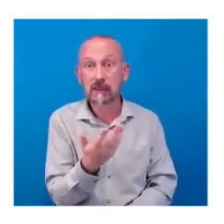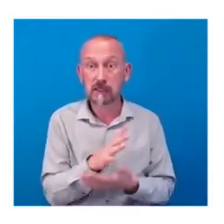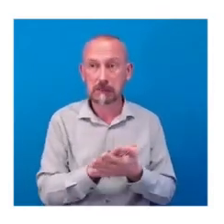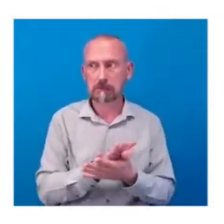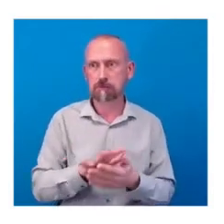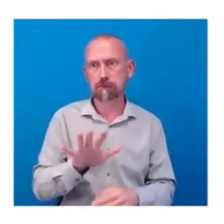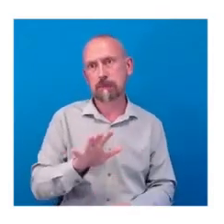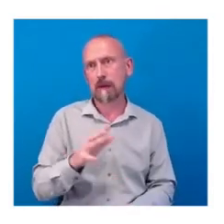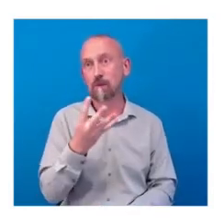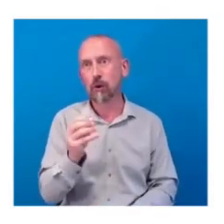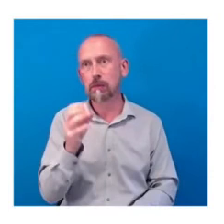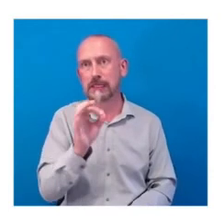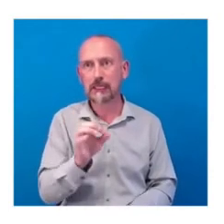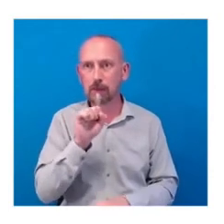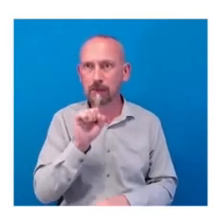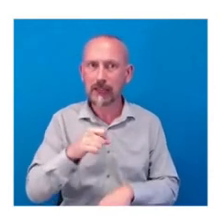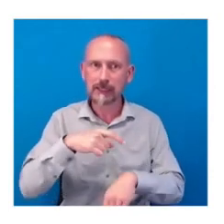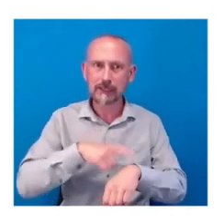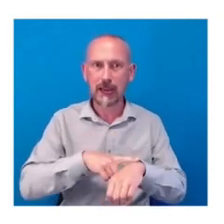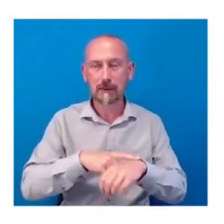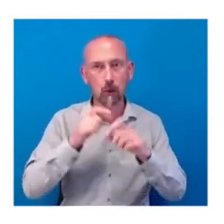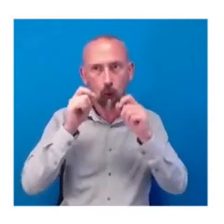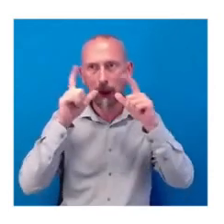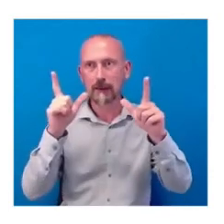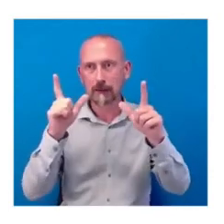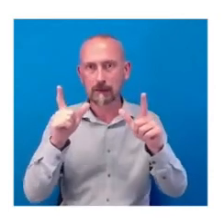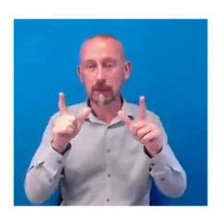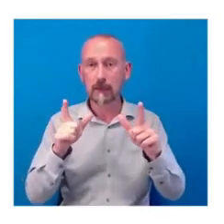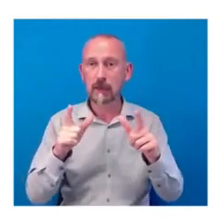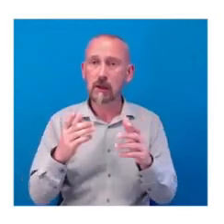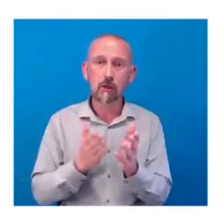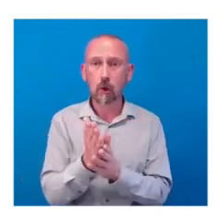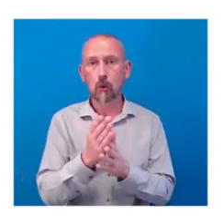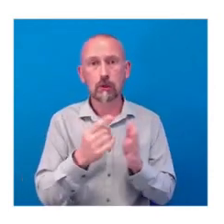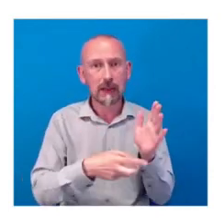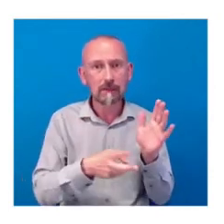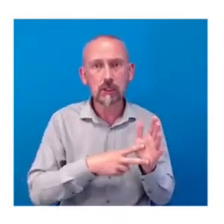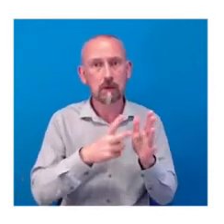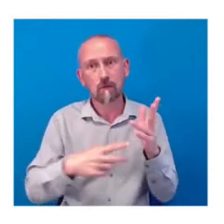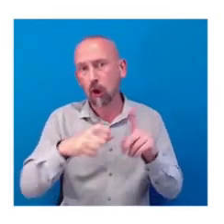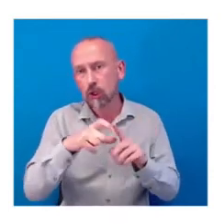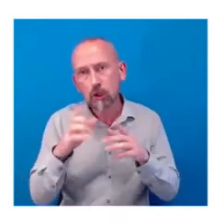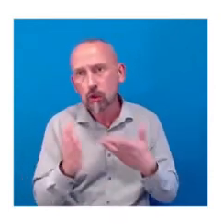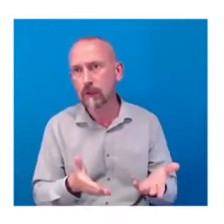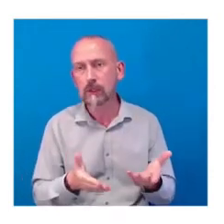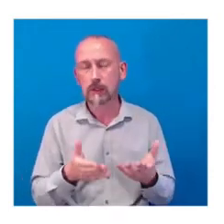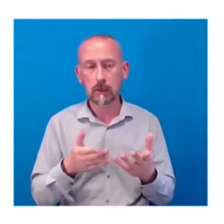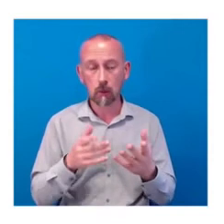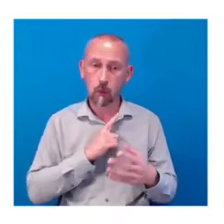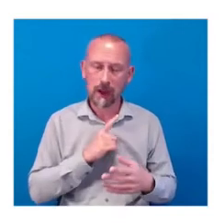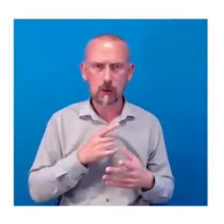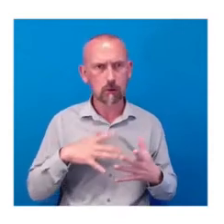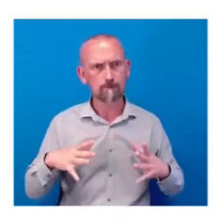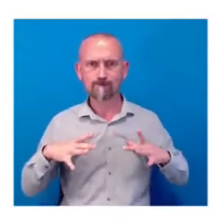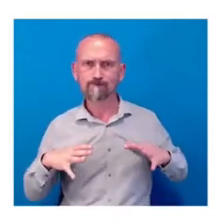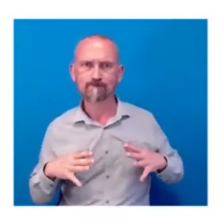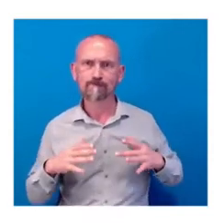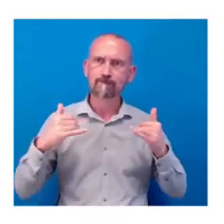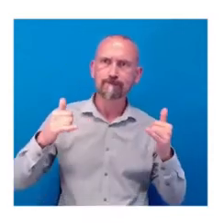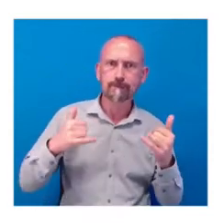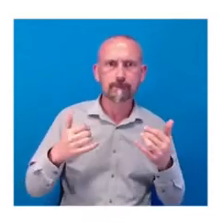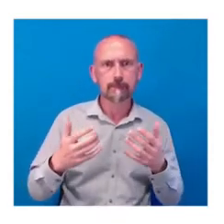otherwise VOD services, to be entertained, to be kept informed. You know, it's absolutely vital, and particularly so for people, I think, who